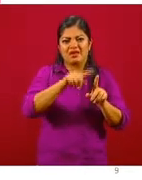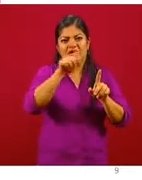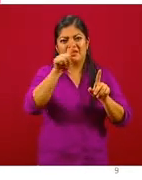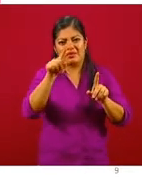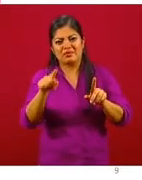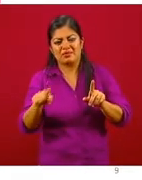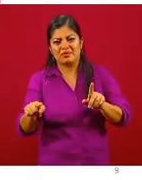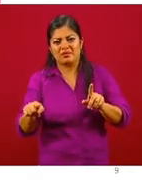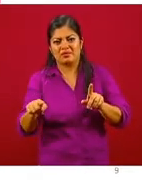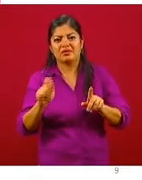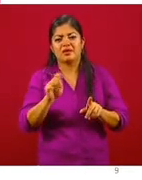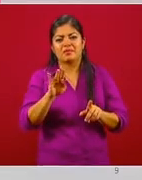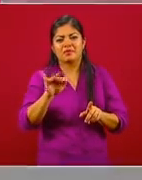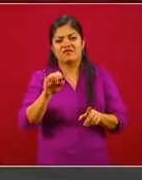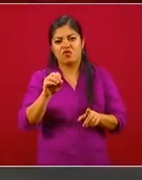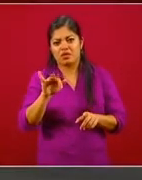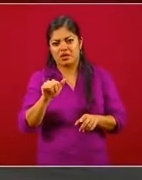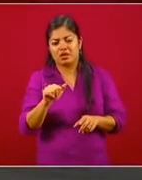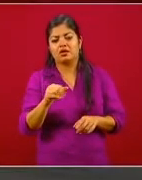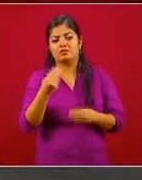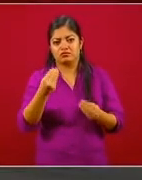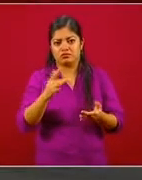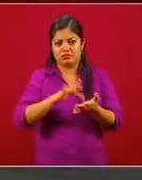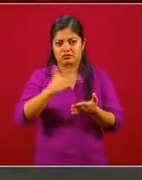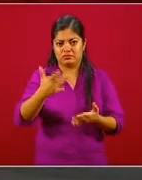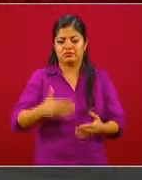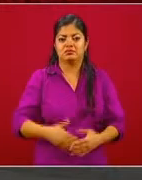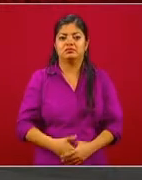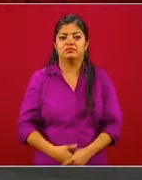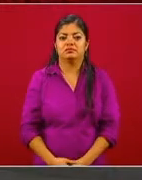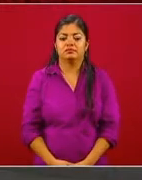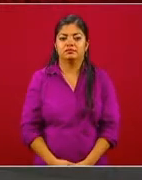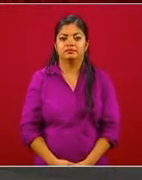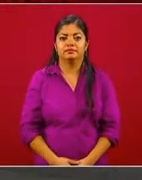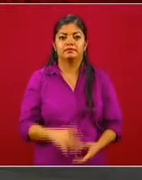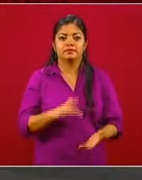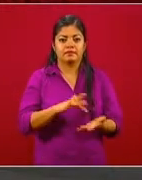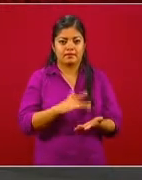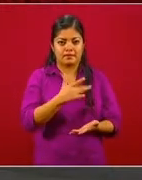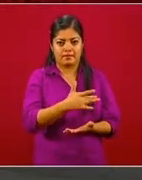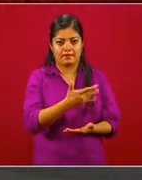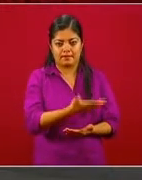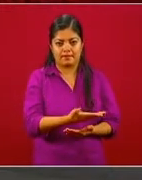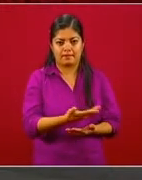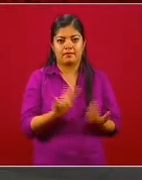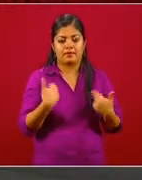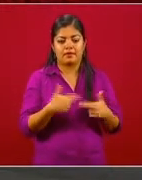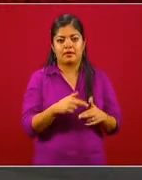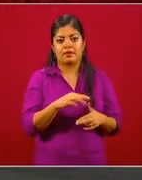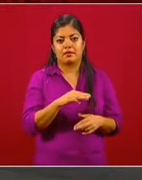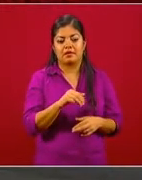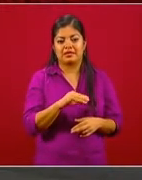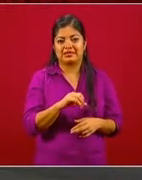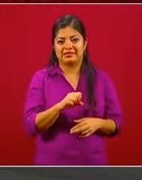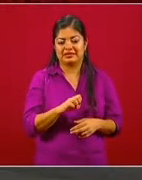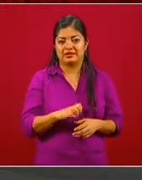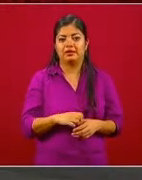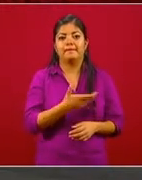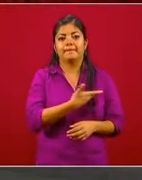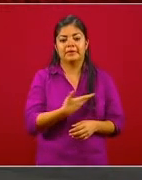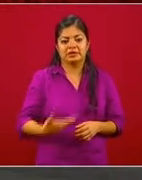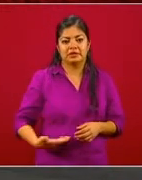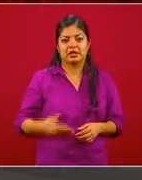and as well as flattening the curve of homophobia and lesbophobia. Thank you